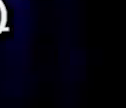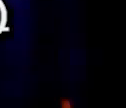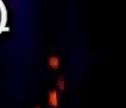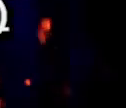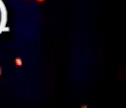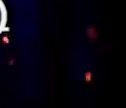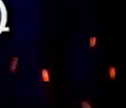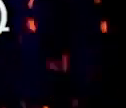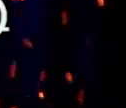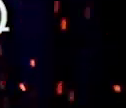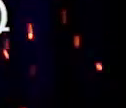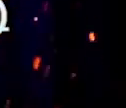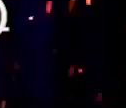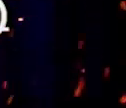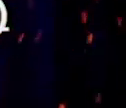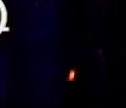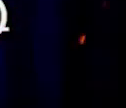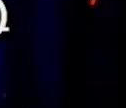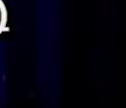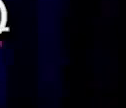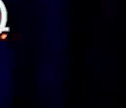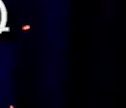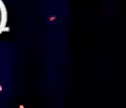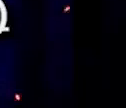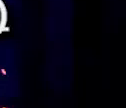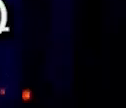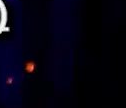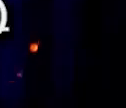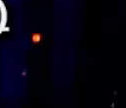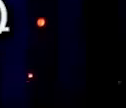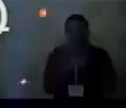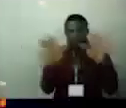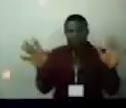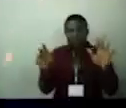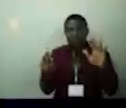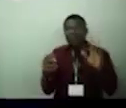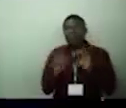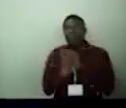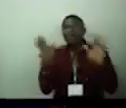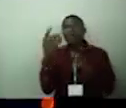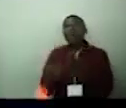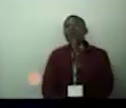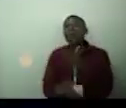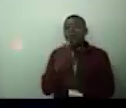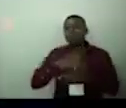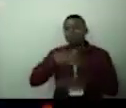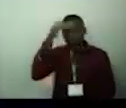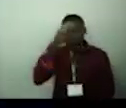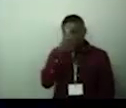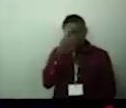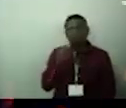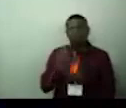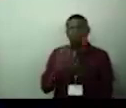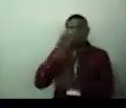the nations will walk by its light. I've already explained that the light in this city is the glory of God.